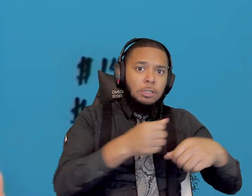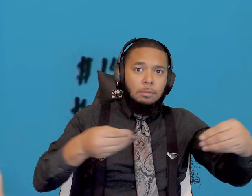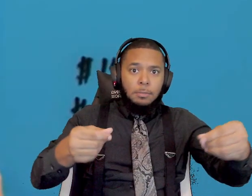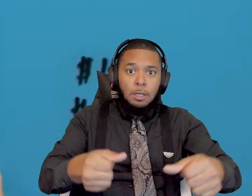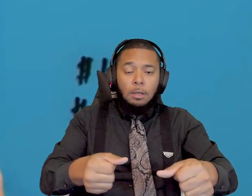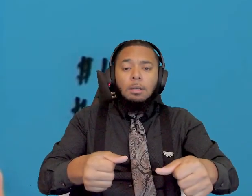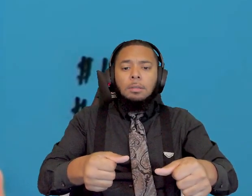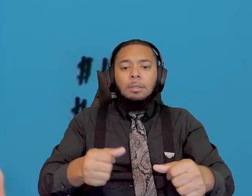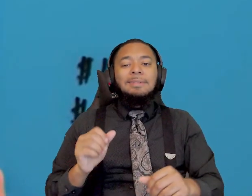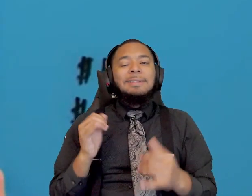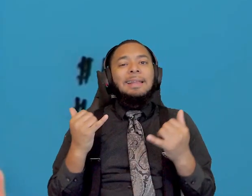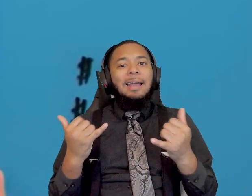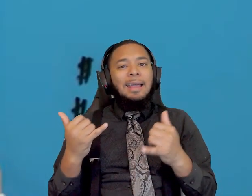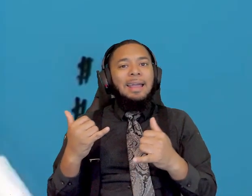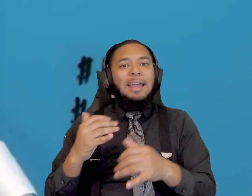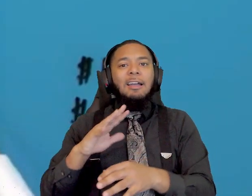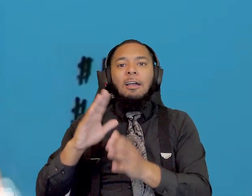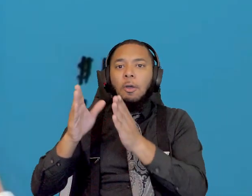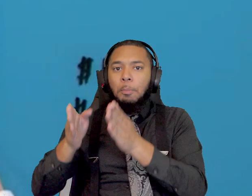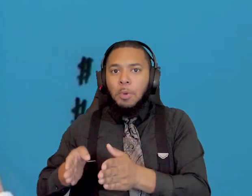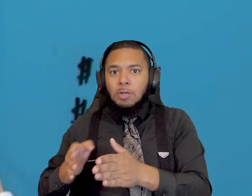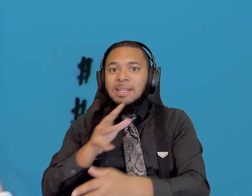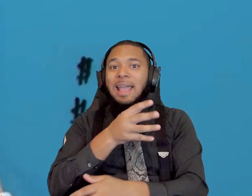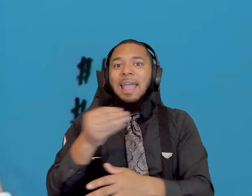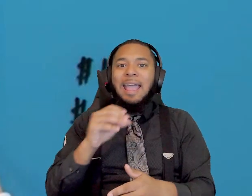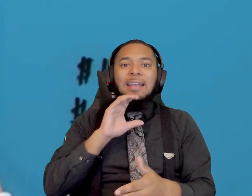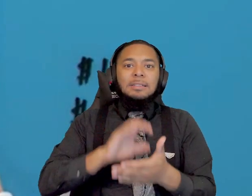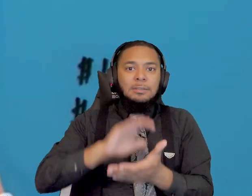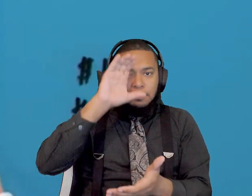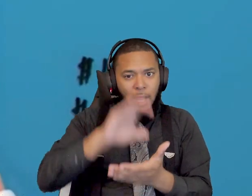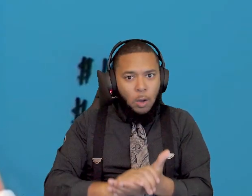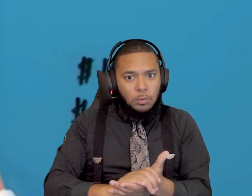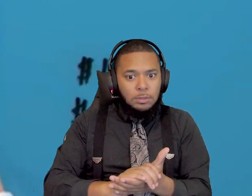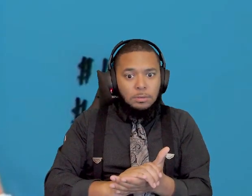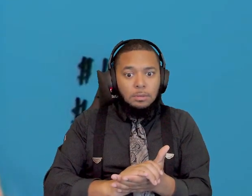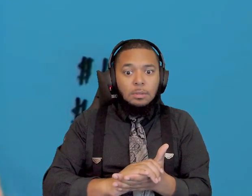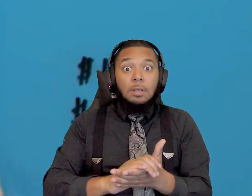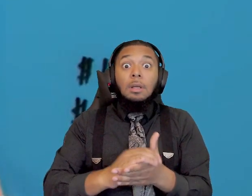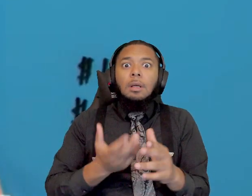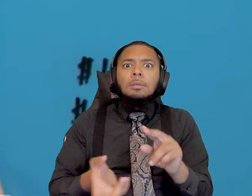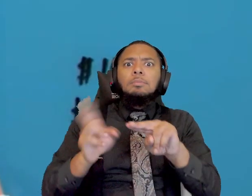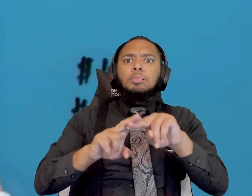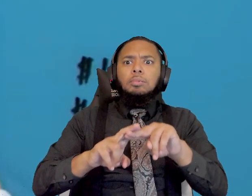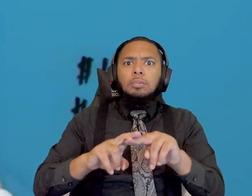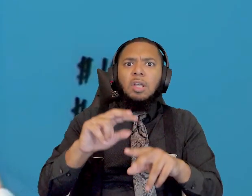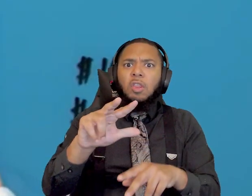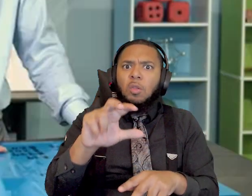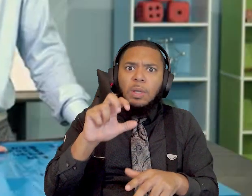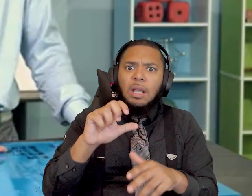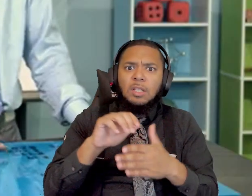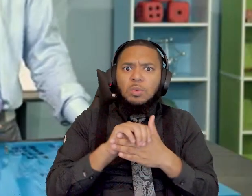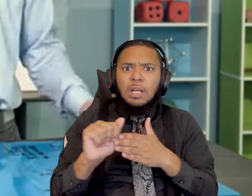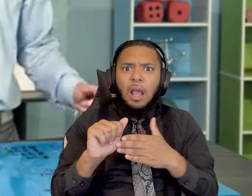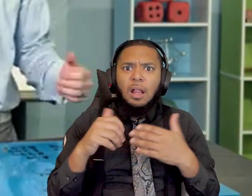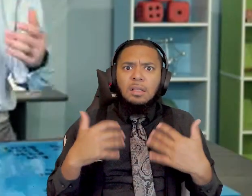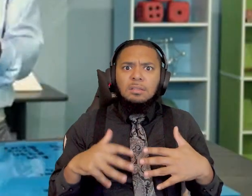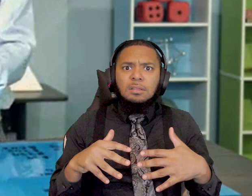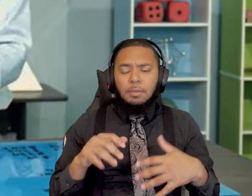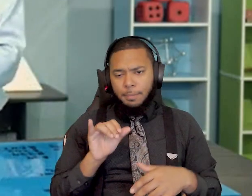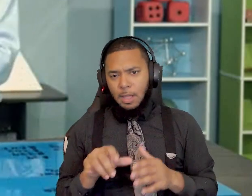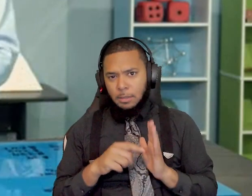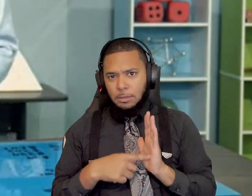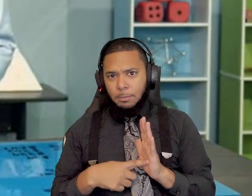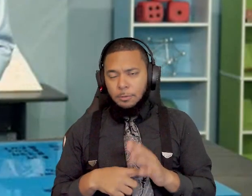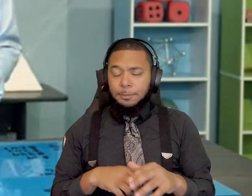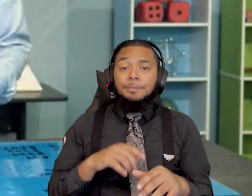this is where it starts to get more expensive you can see that the price jumped three hundred dollars in this example if